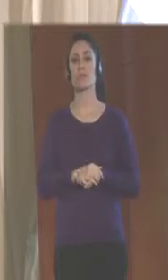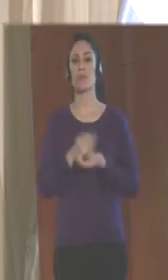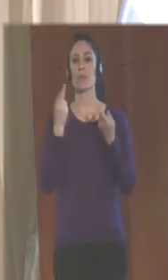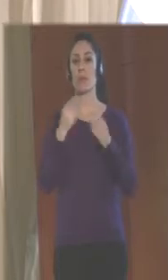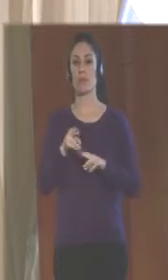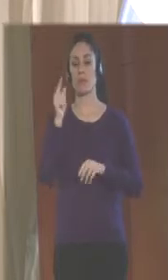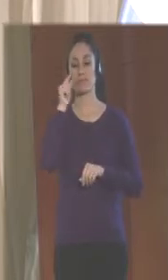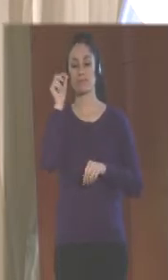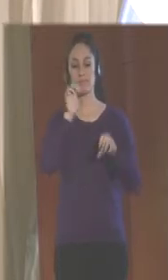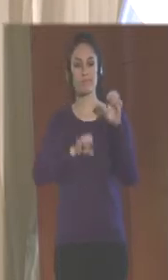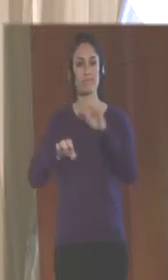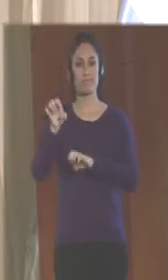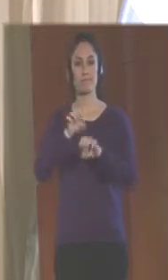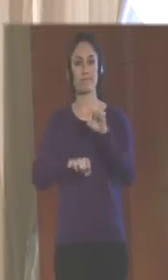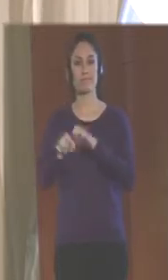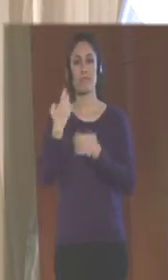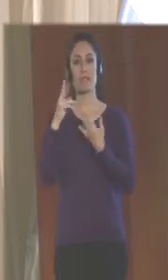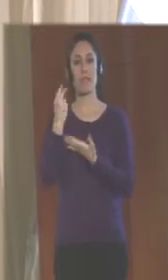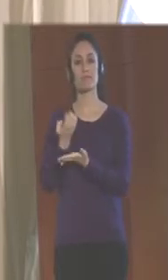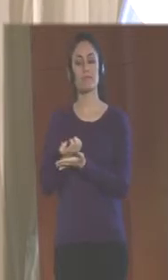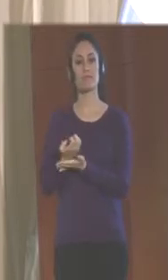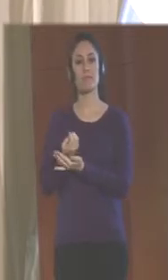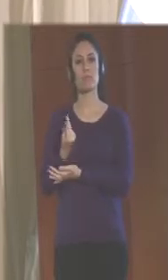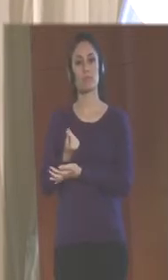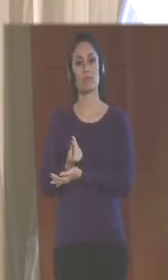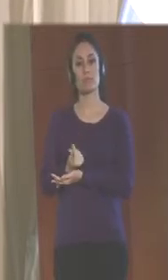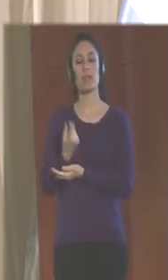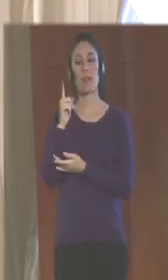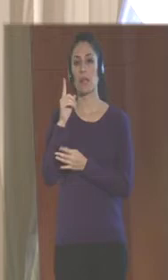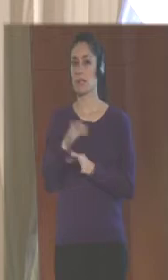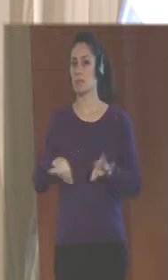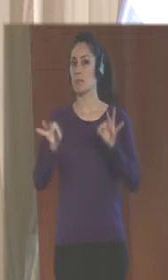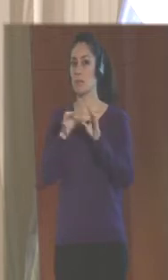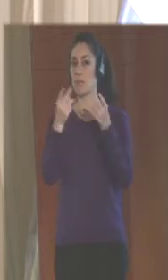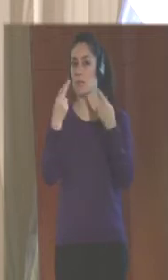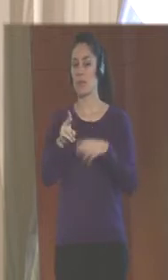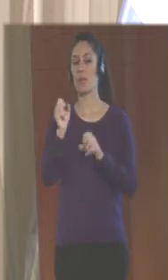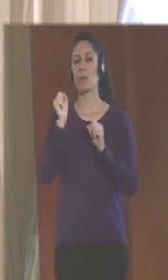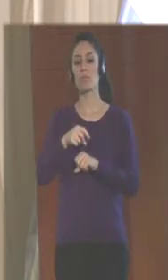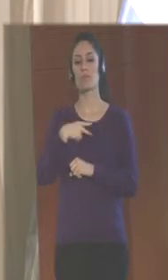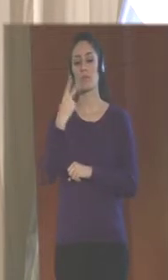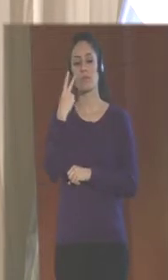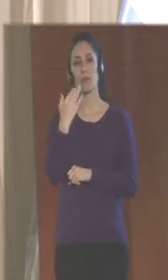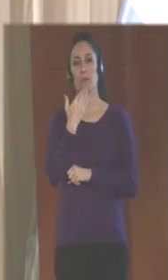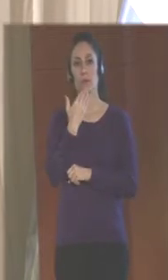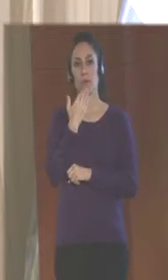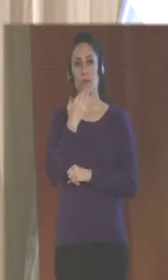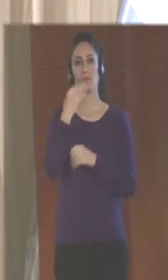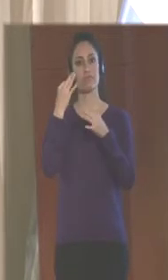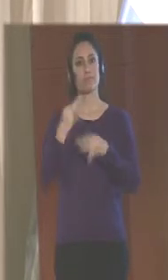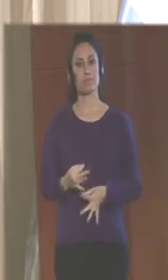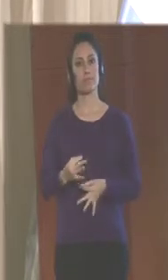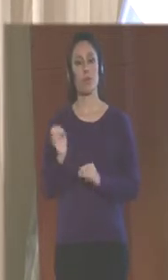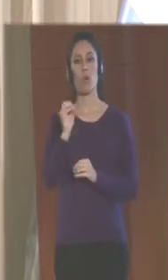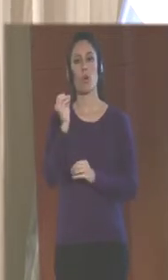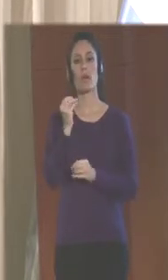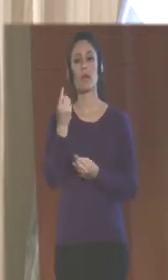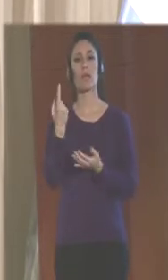origin of the project, the cost benefit, which is very important